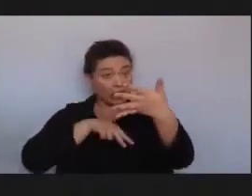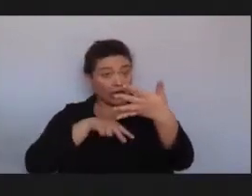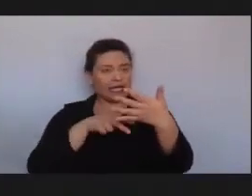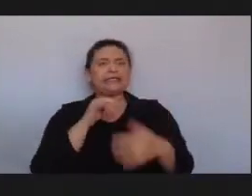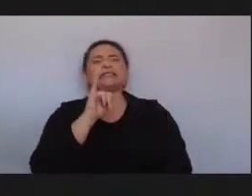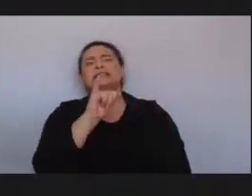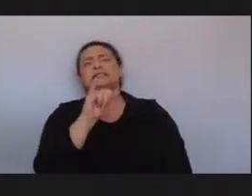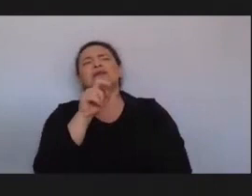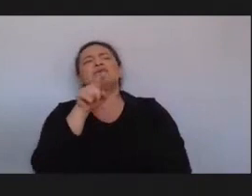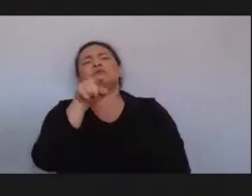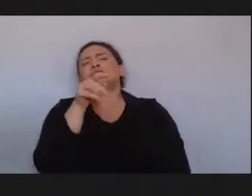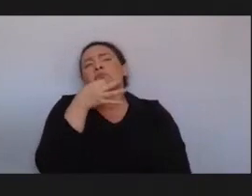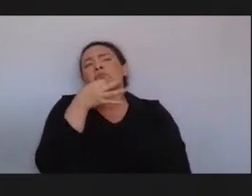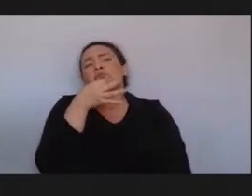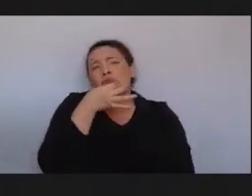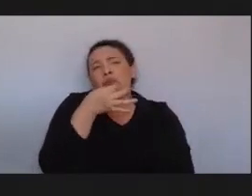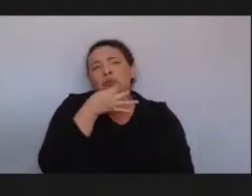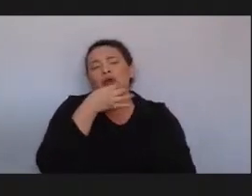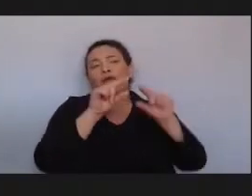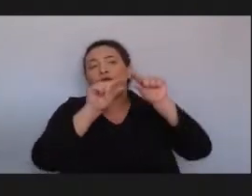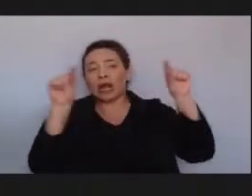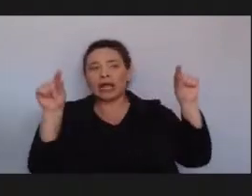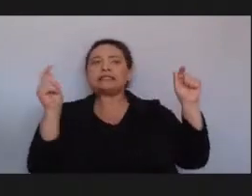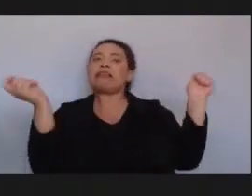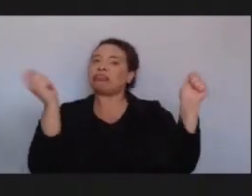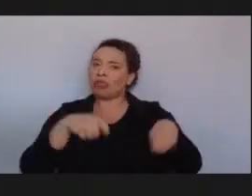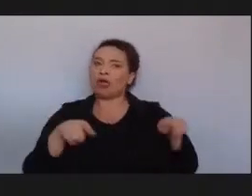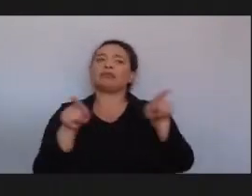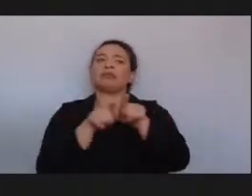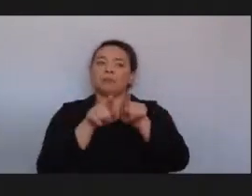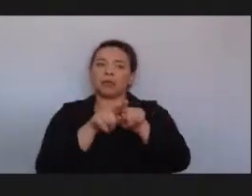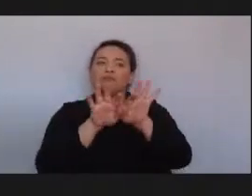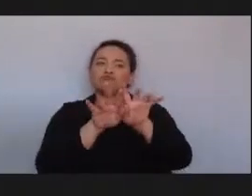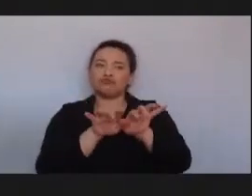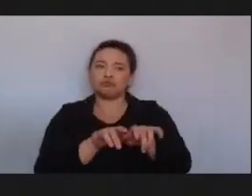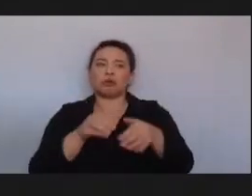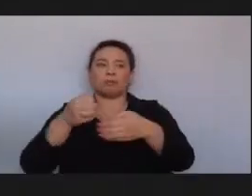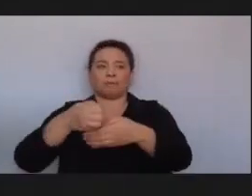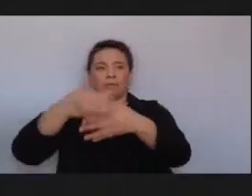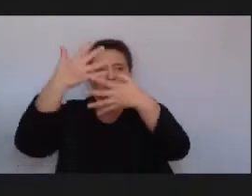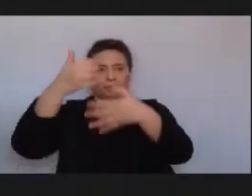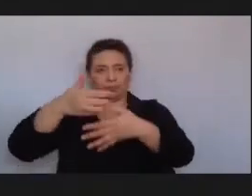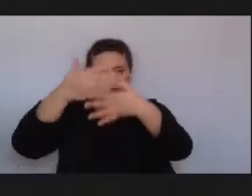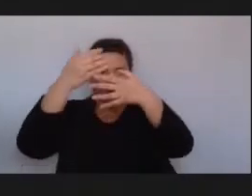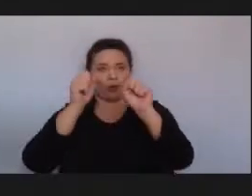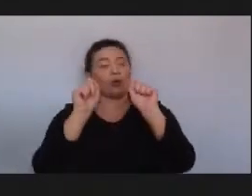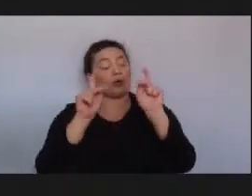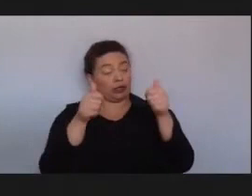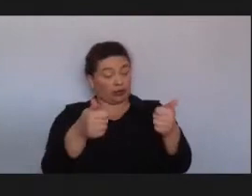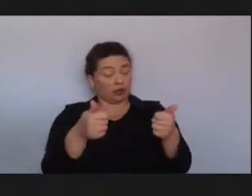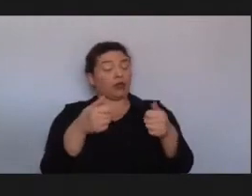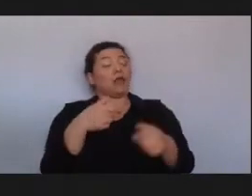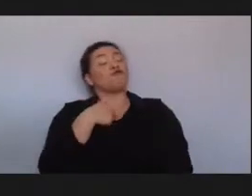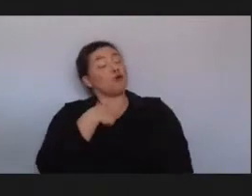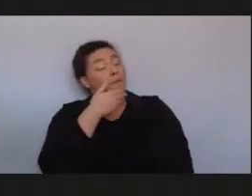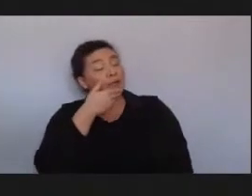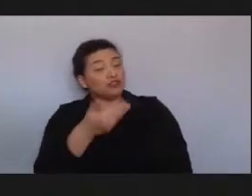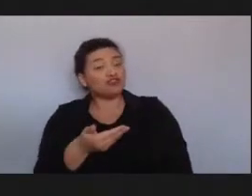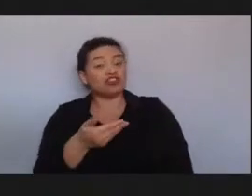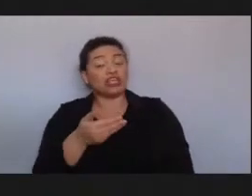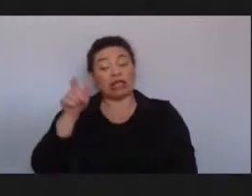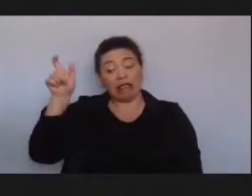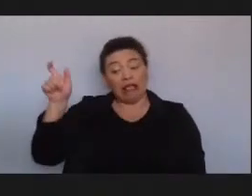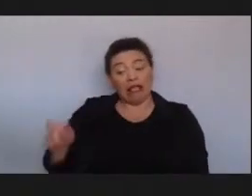well. And I'm going to ask Alessandra to comment upon what she feels about these statements. So the first statement is this